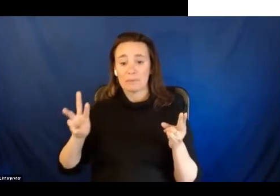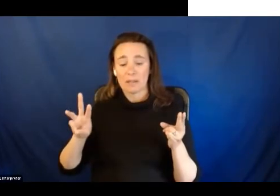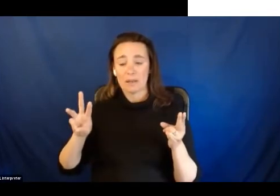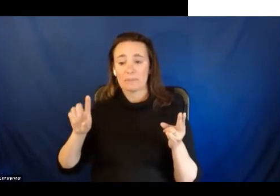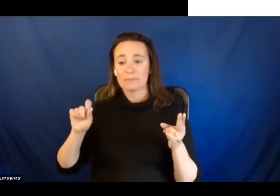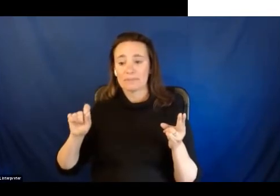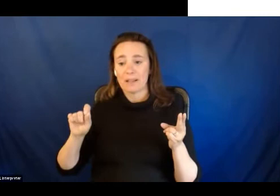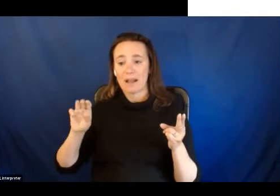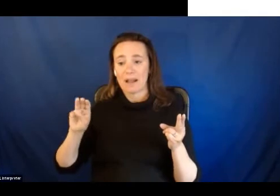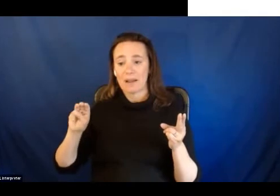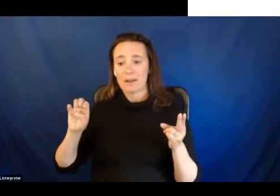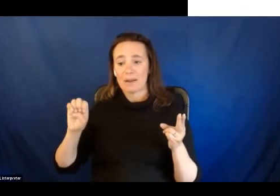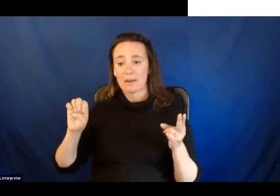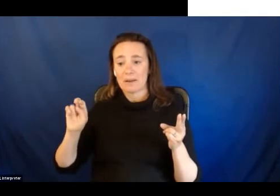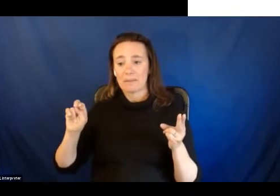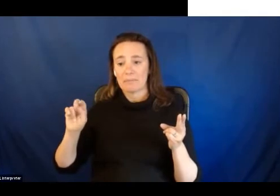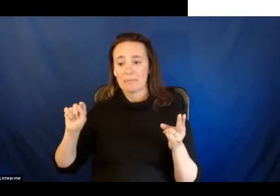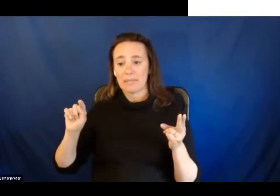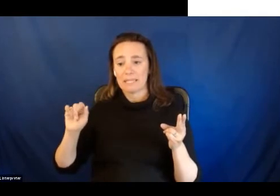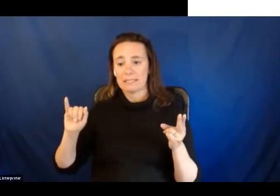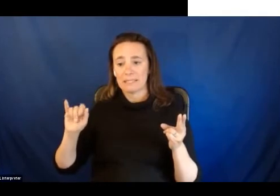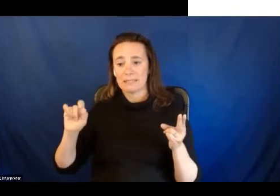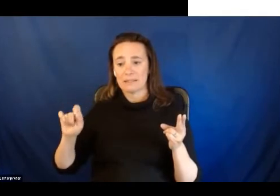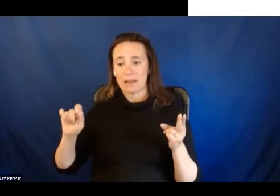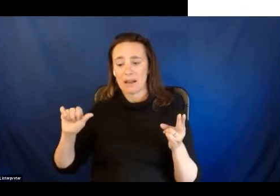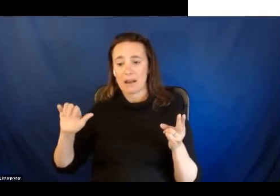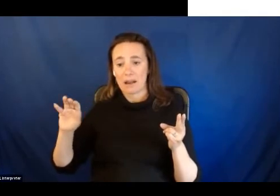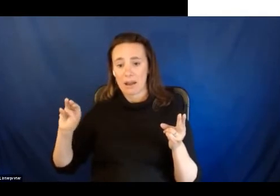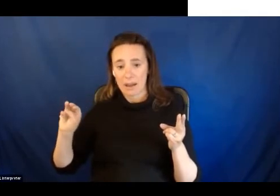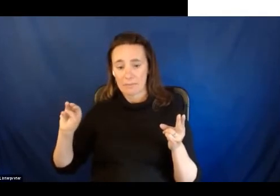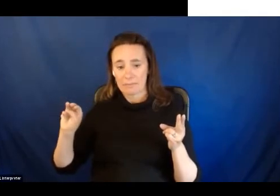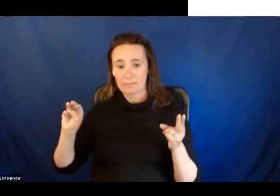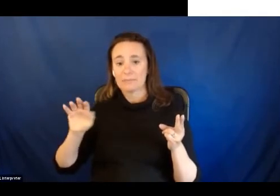www.menti.com and type in the code